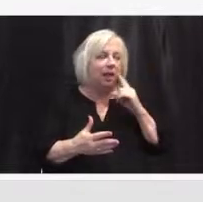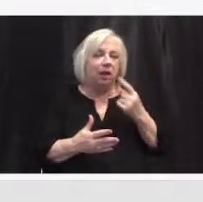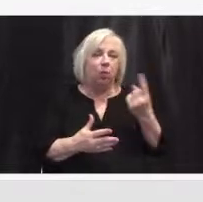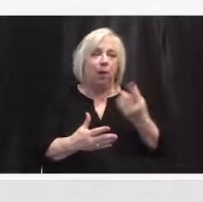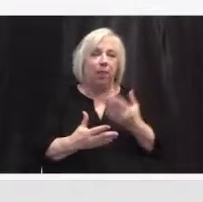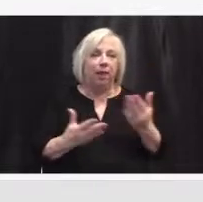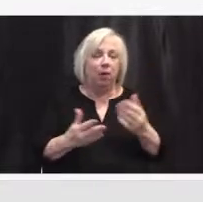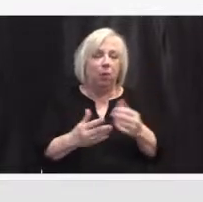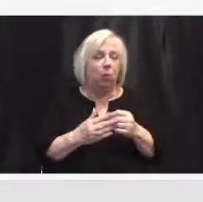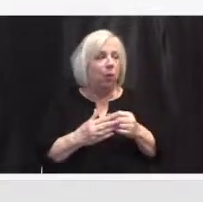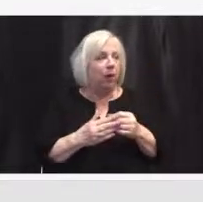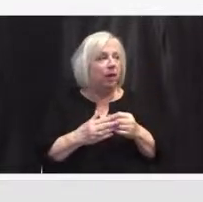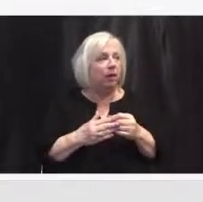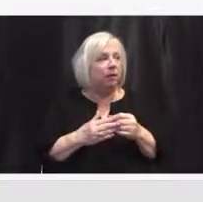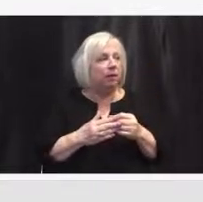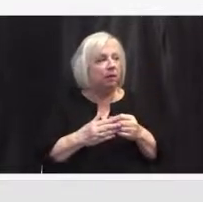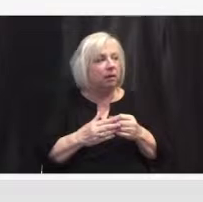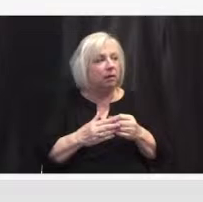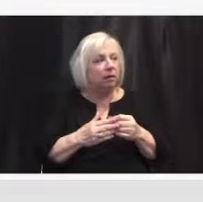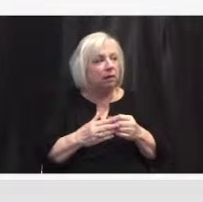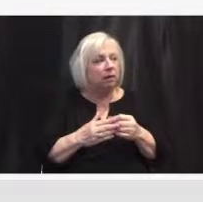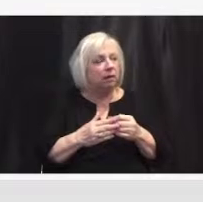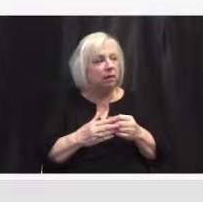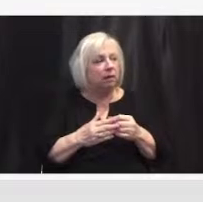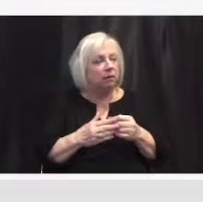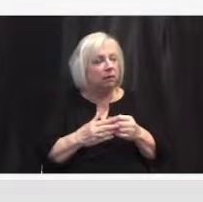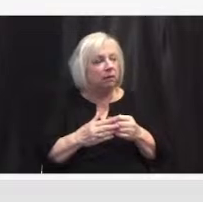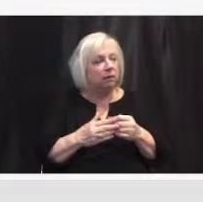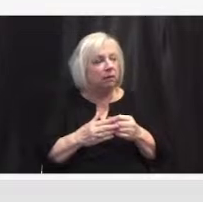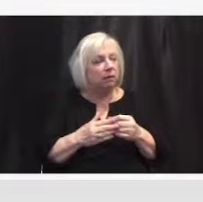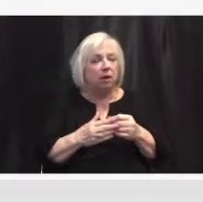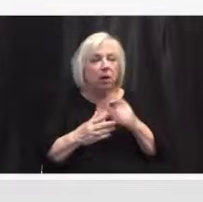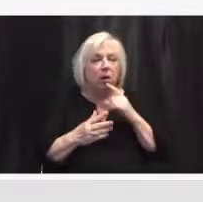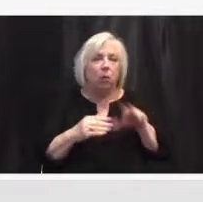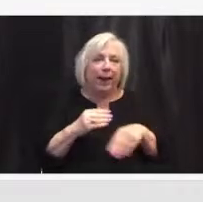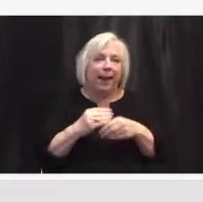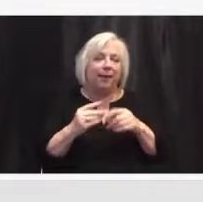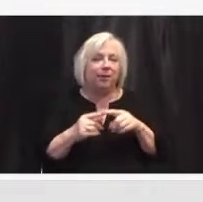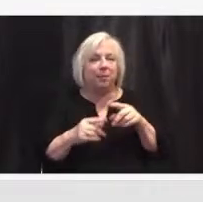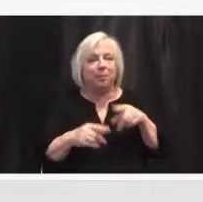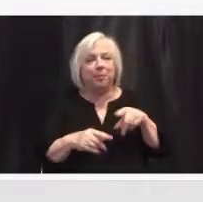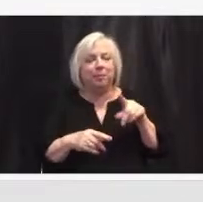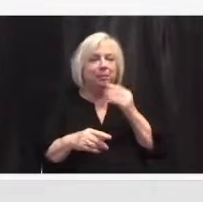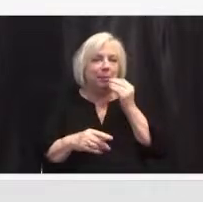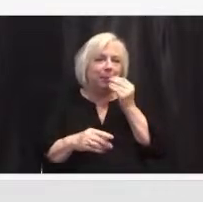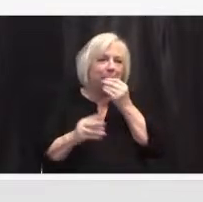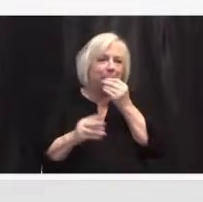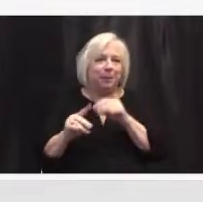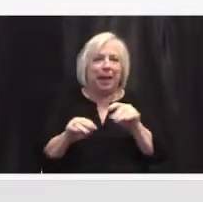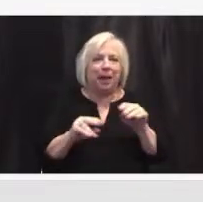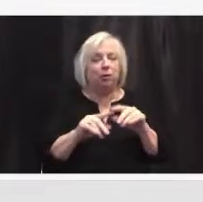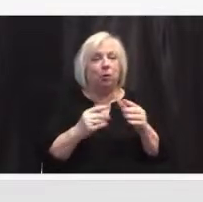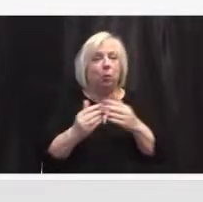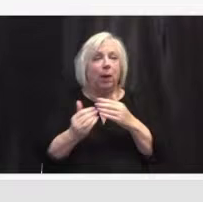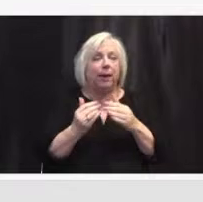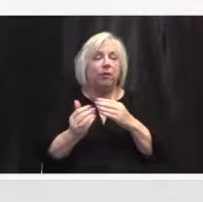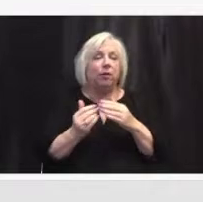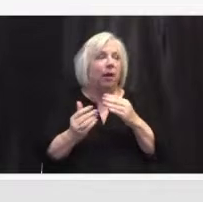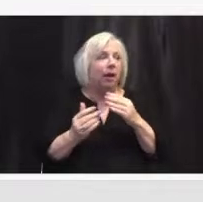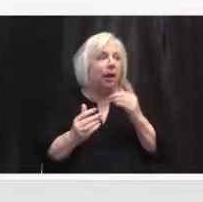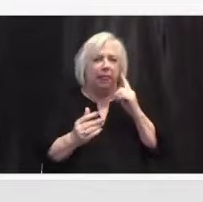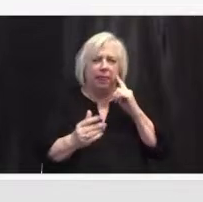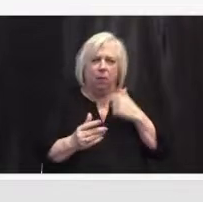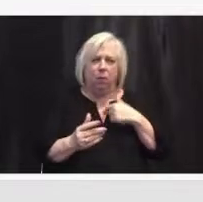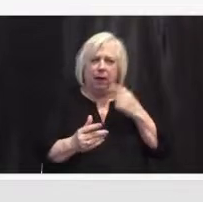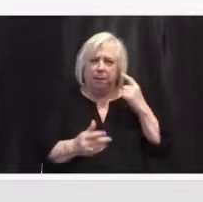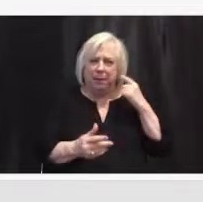with it overhanging potentially, maybe we put some, planters or something like that, because I think what I'm hearing is there is